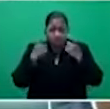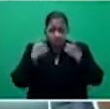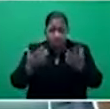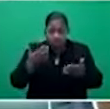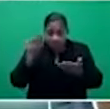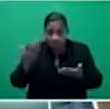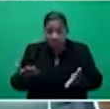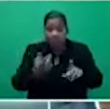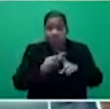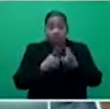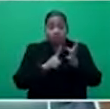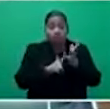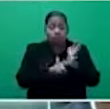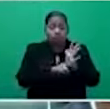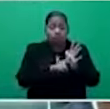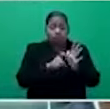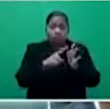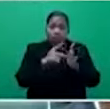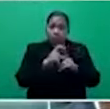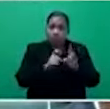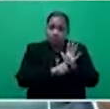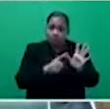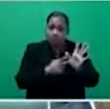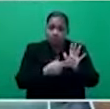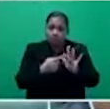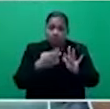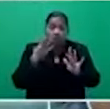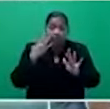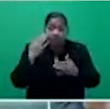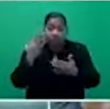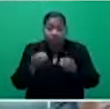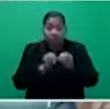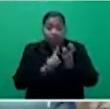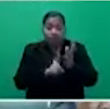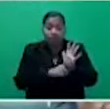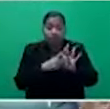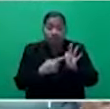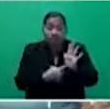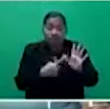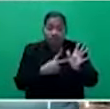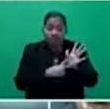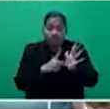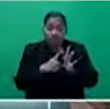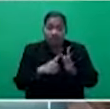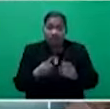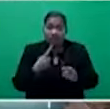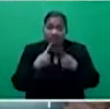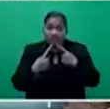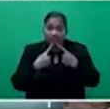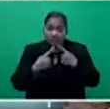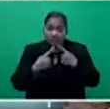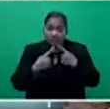Kurindrani when Honourable Bulitavu was commenting on the budget, which he thought was a positive response. He actually